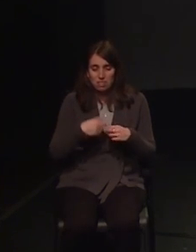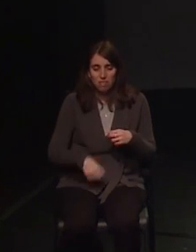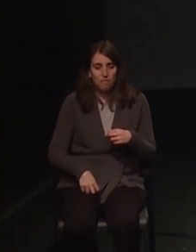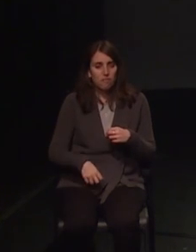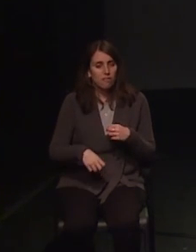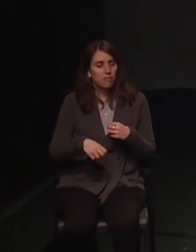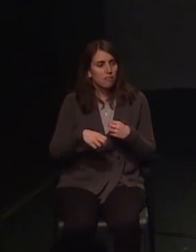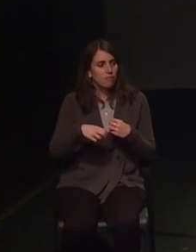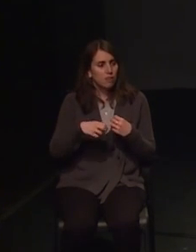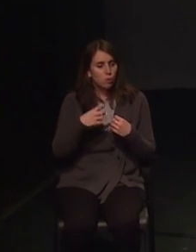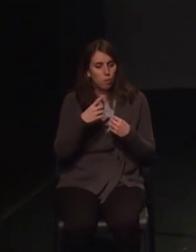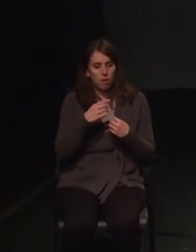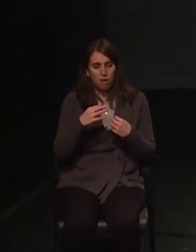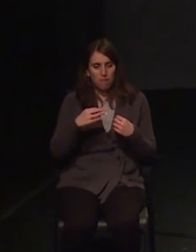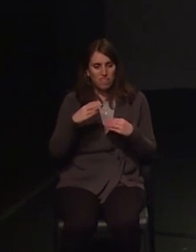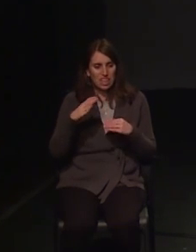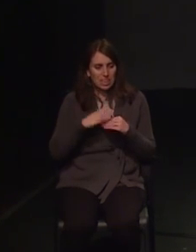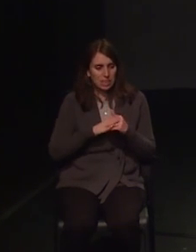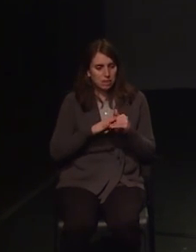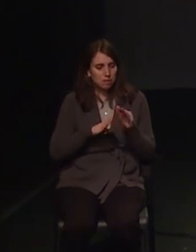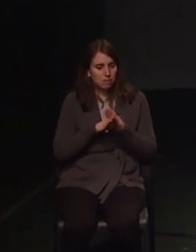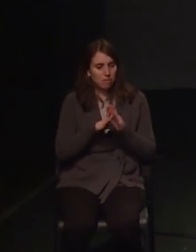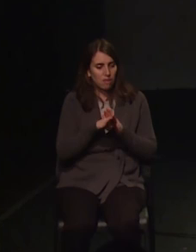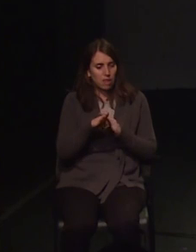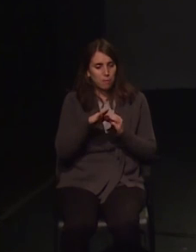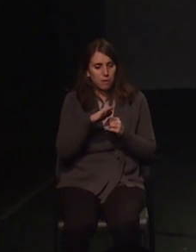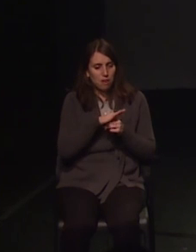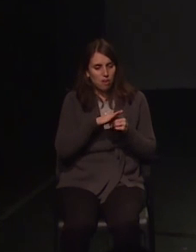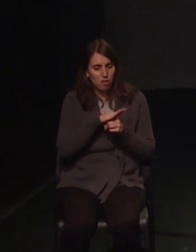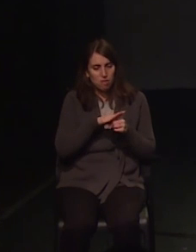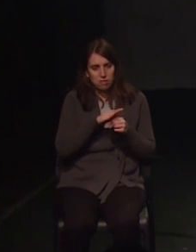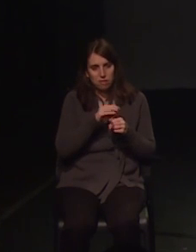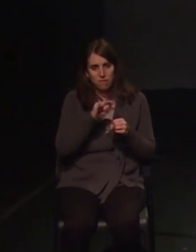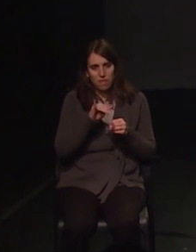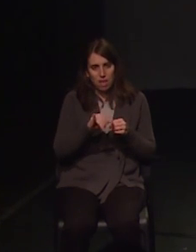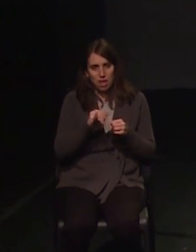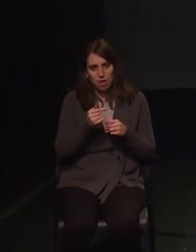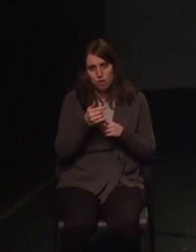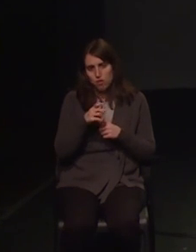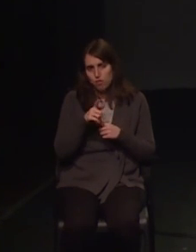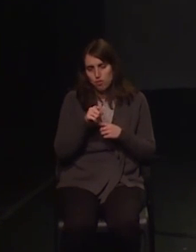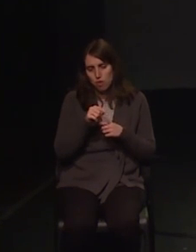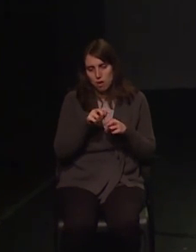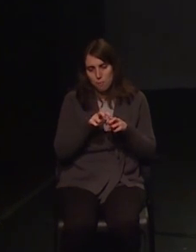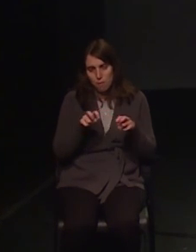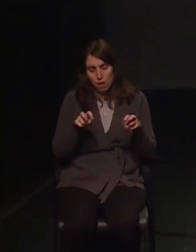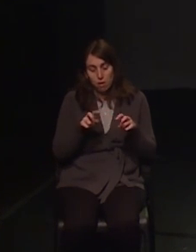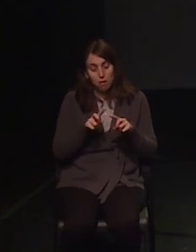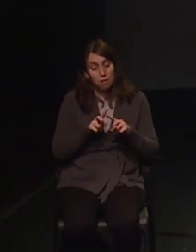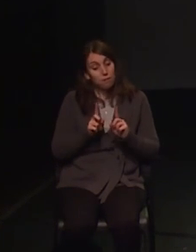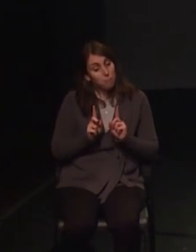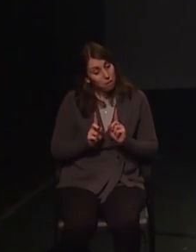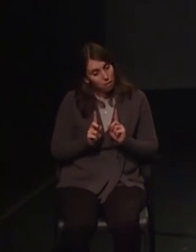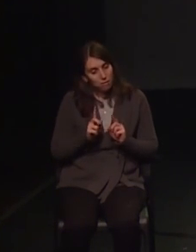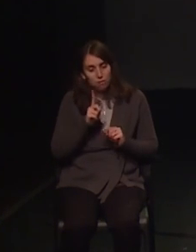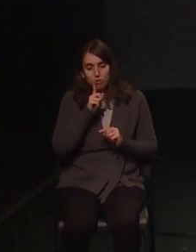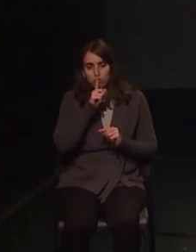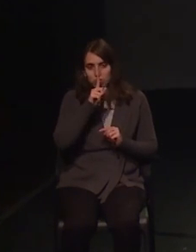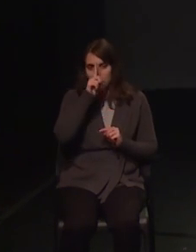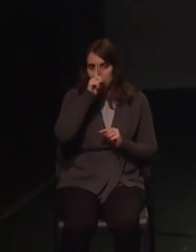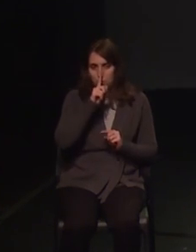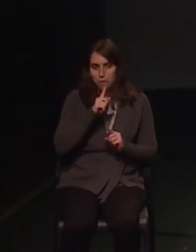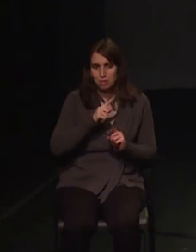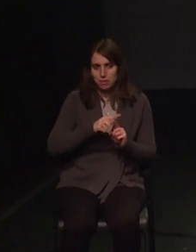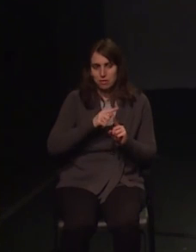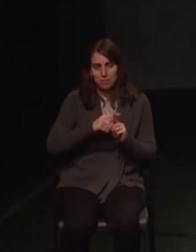of the least developed areas of that grant panel. And yet, I'm very optimistic that there are some great minds,